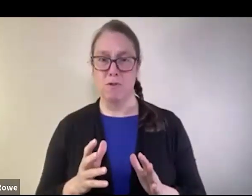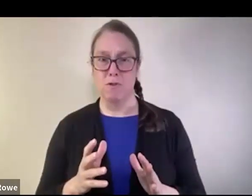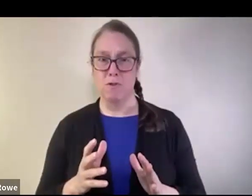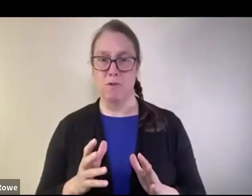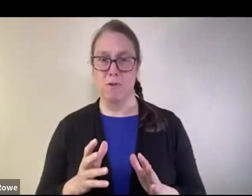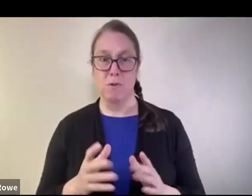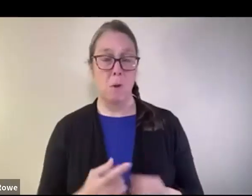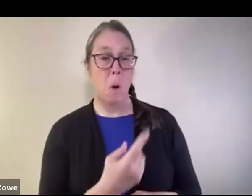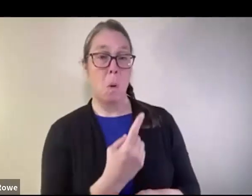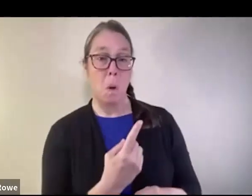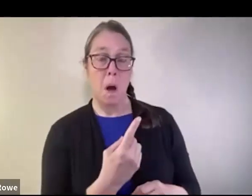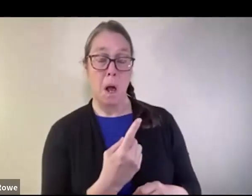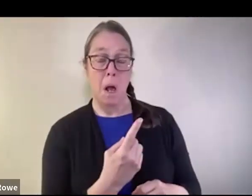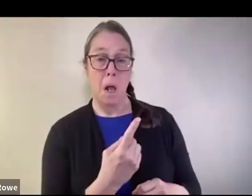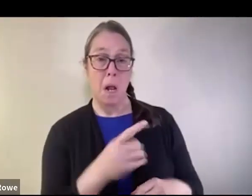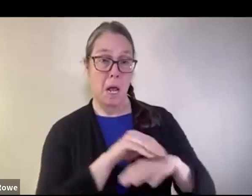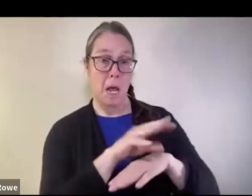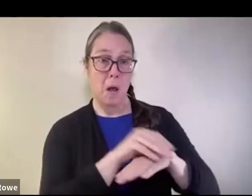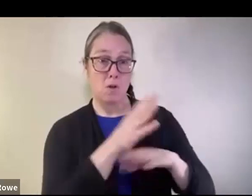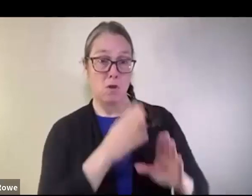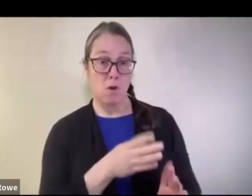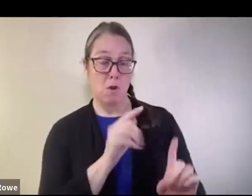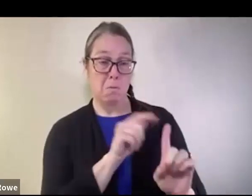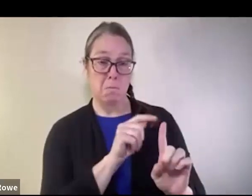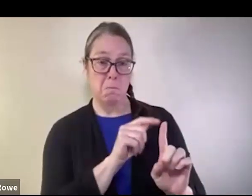one counselor